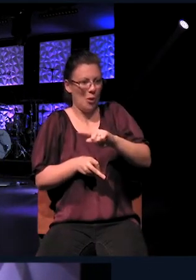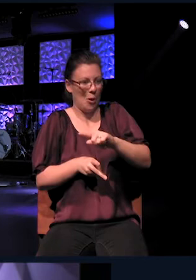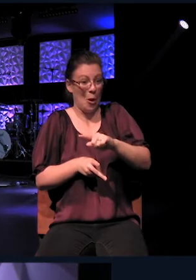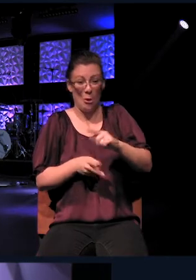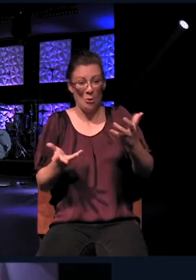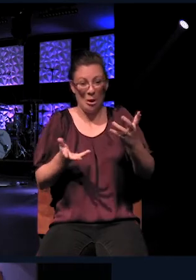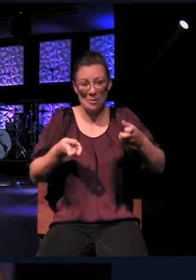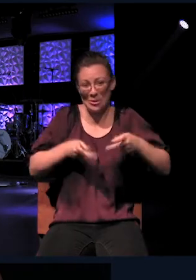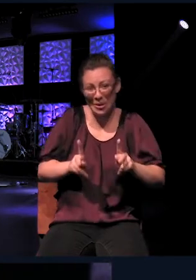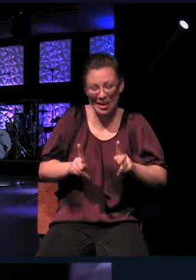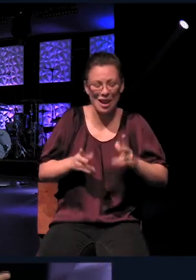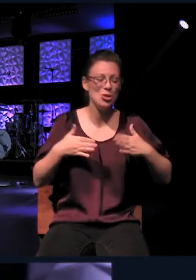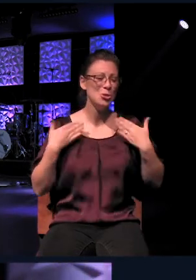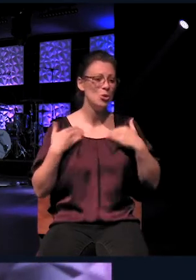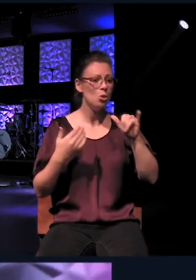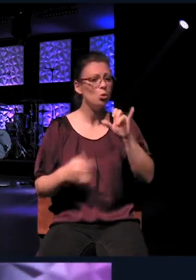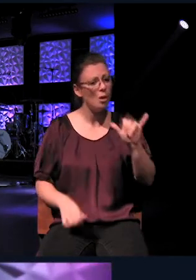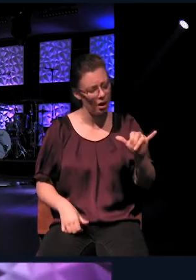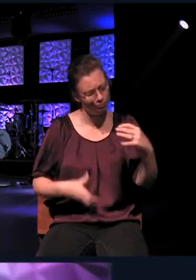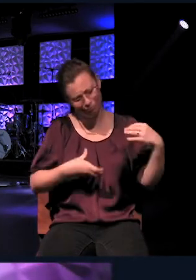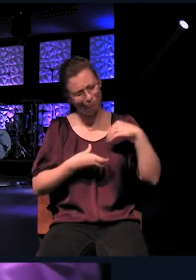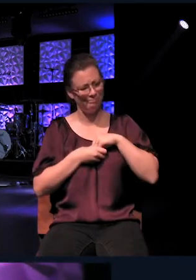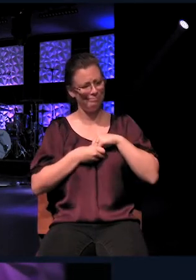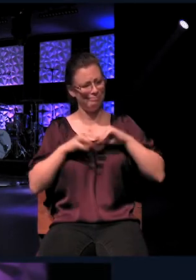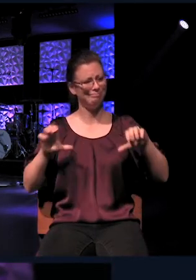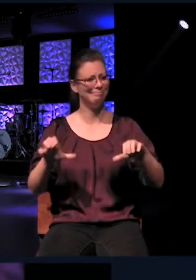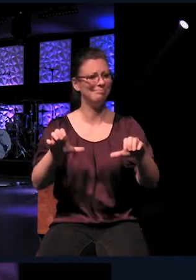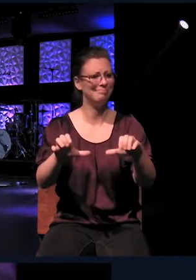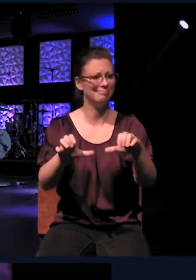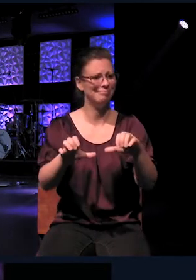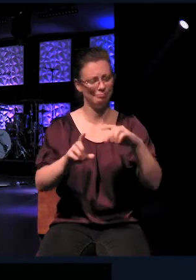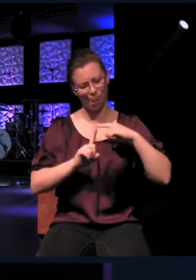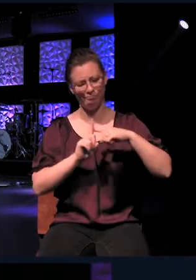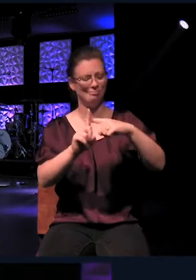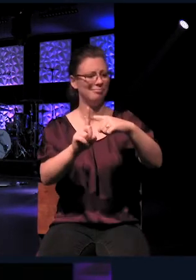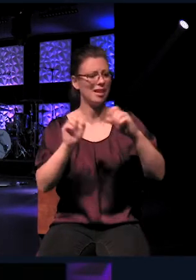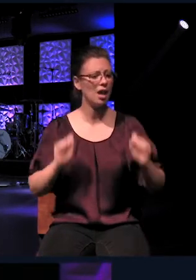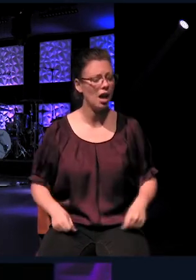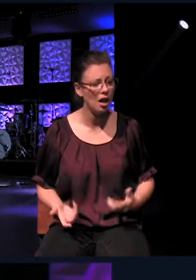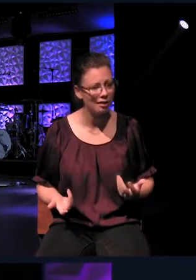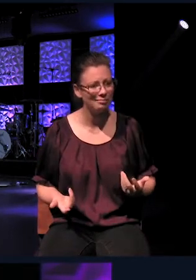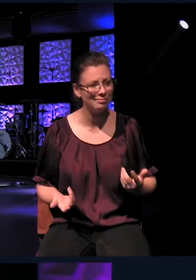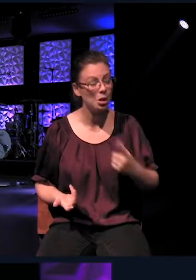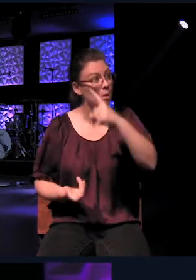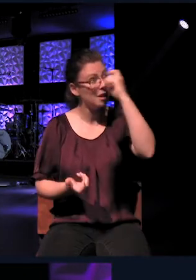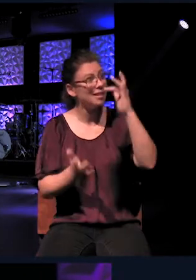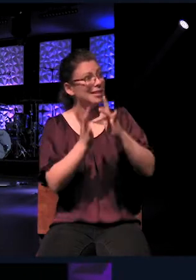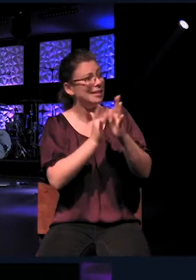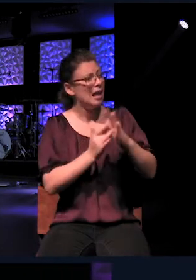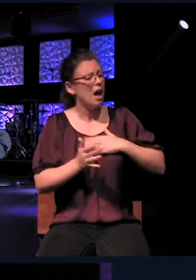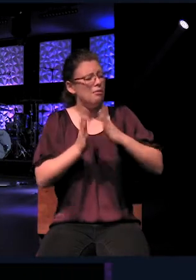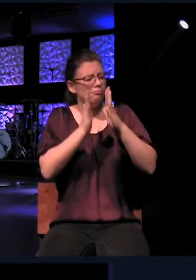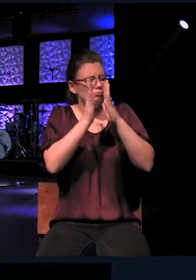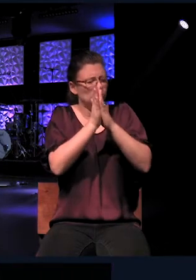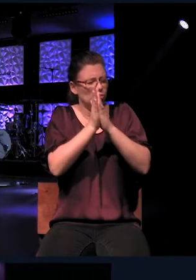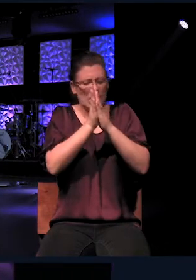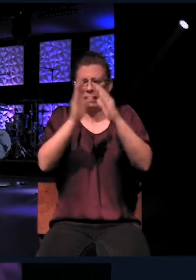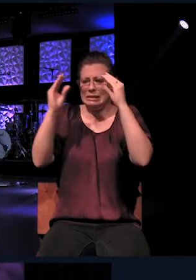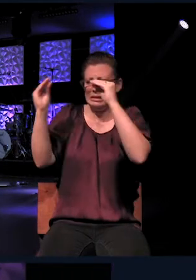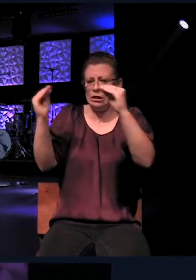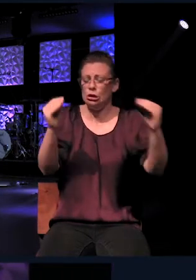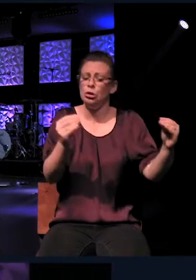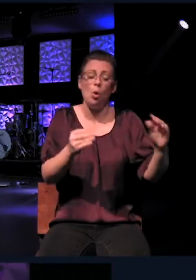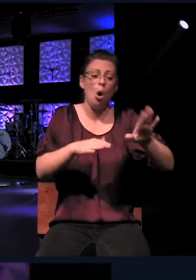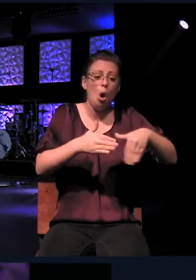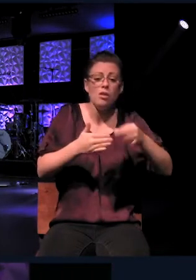No. But that's because of Jesus that we can live that way. Because of Jesus, I pray that the source of hope would fill you completely with joy and